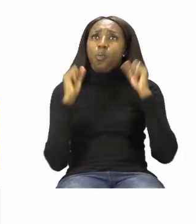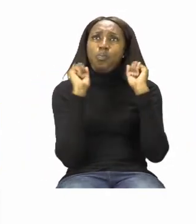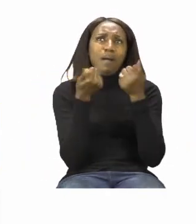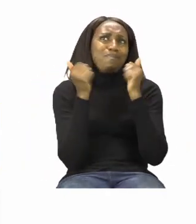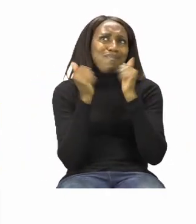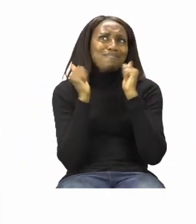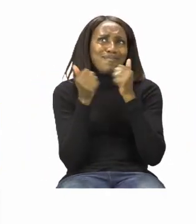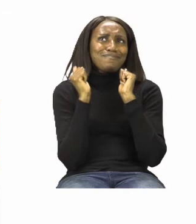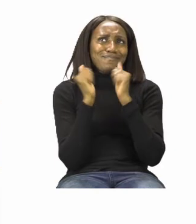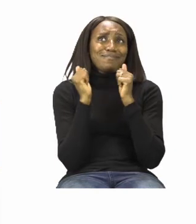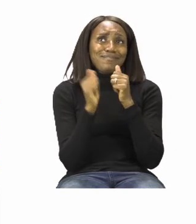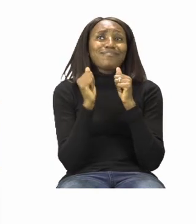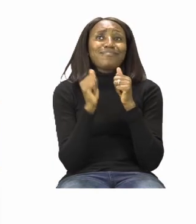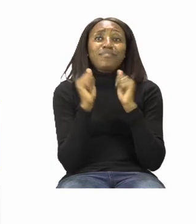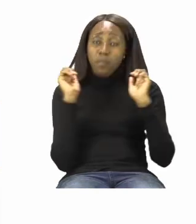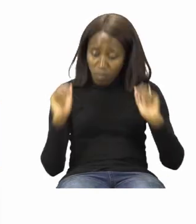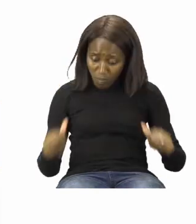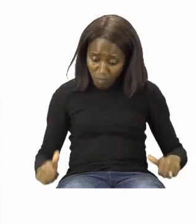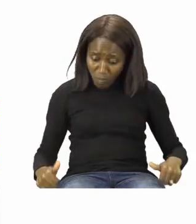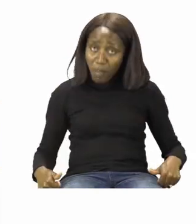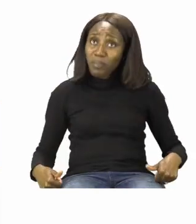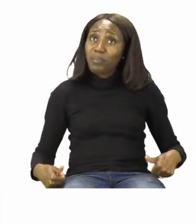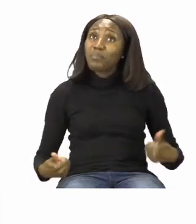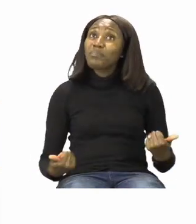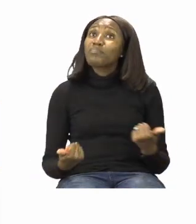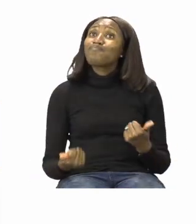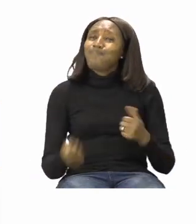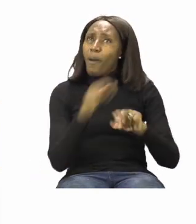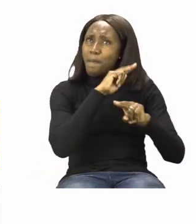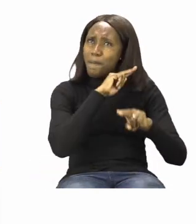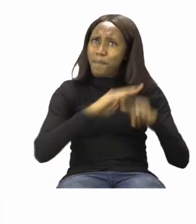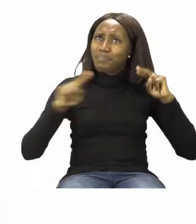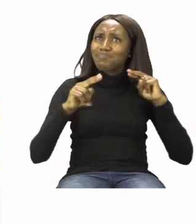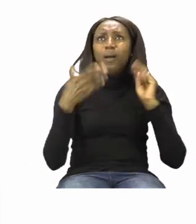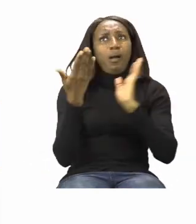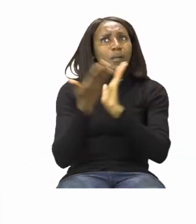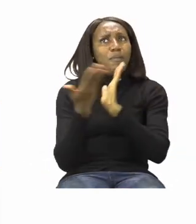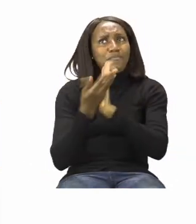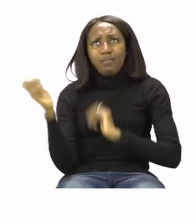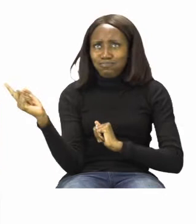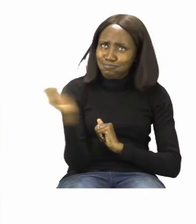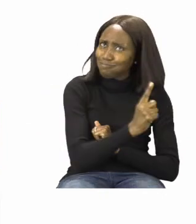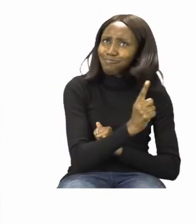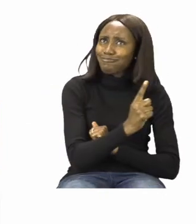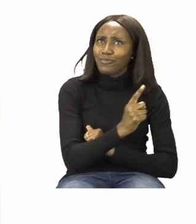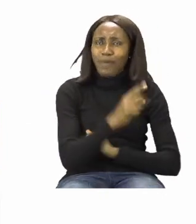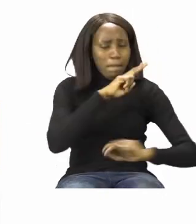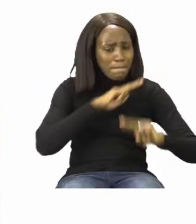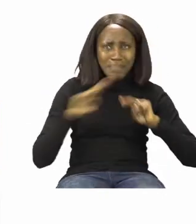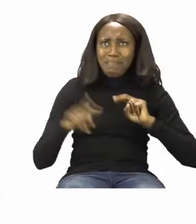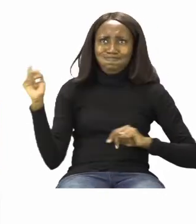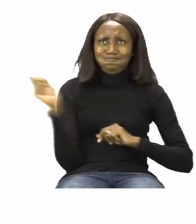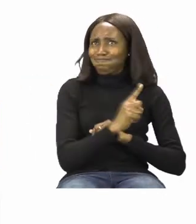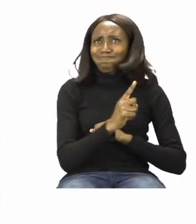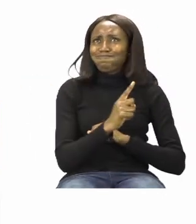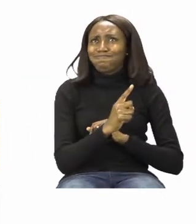job! That boy needs to get to school, so he is rushing. I'd like